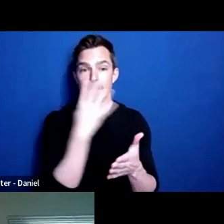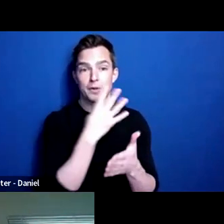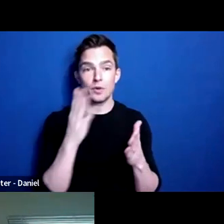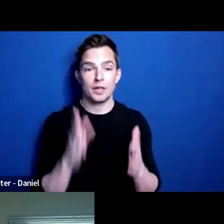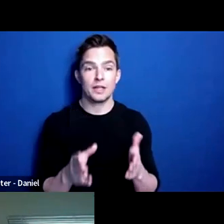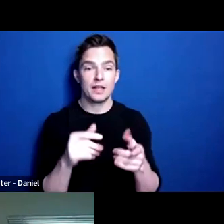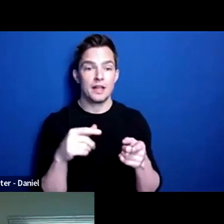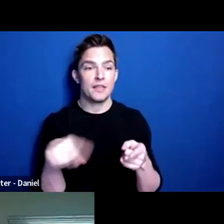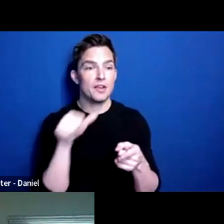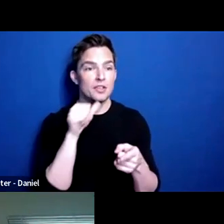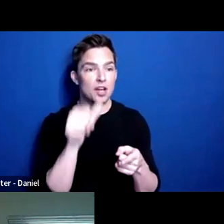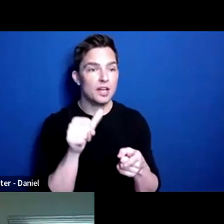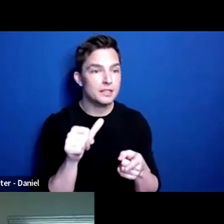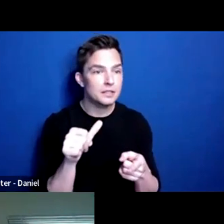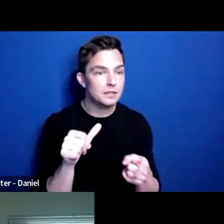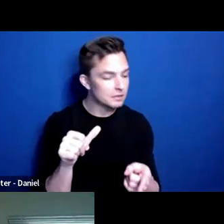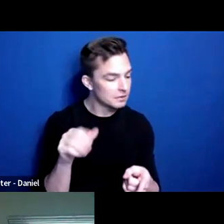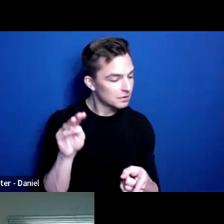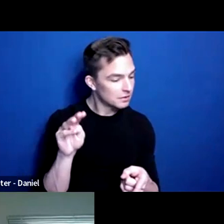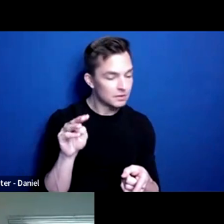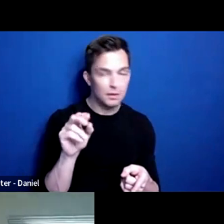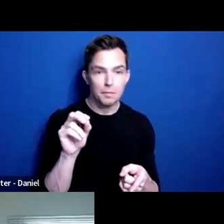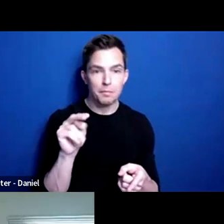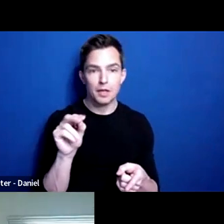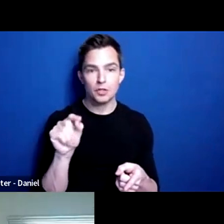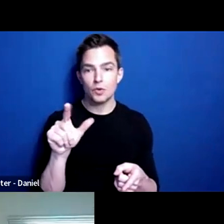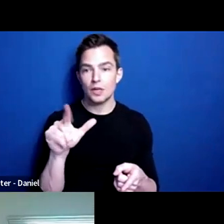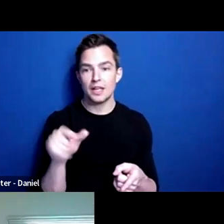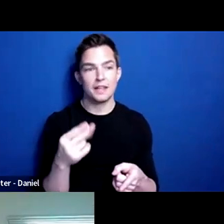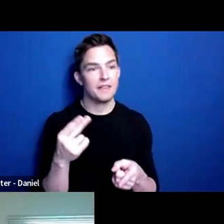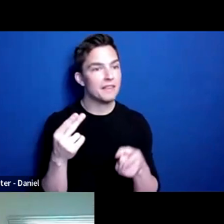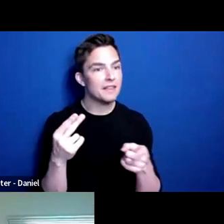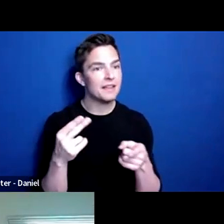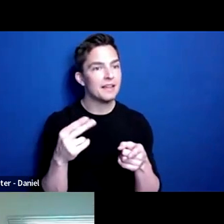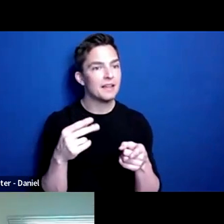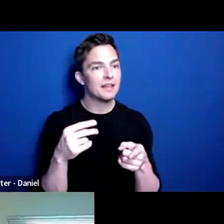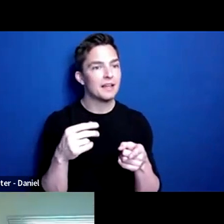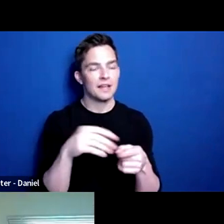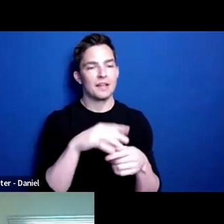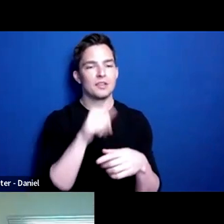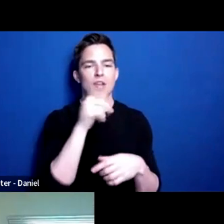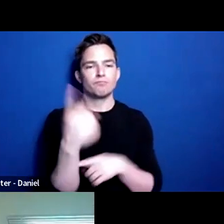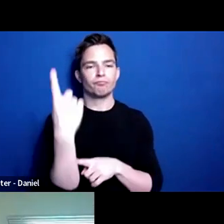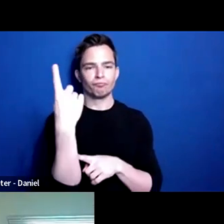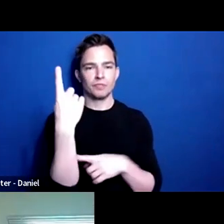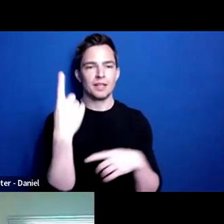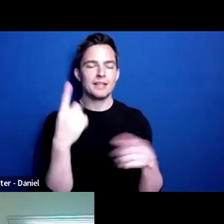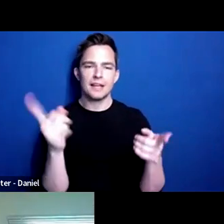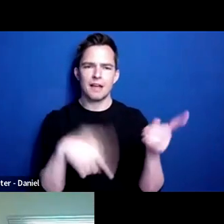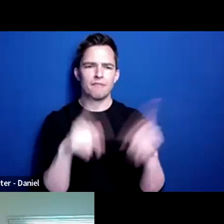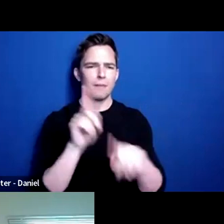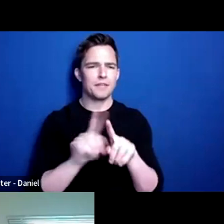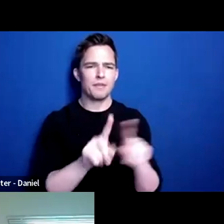monolith. And so they come from many different parts of the world. They come at